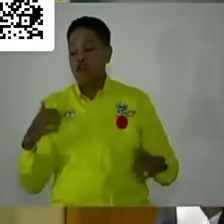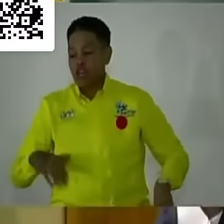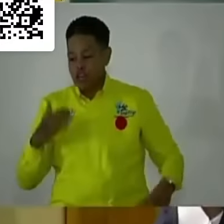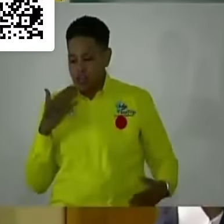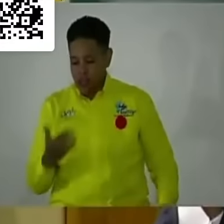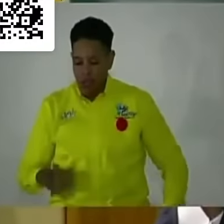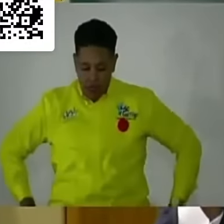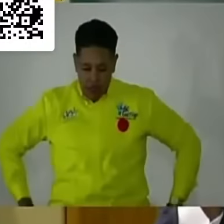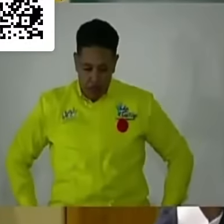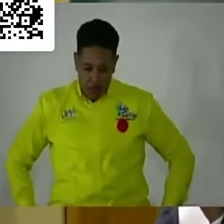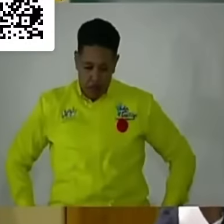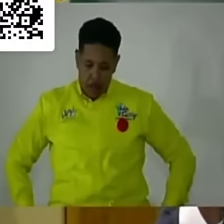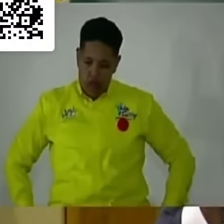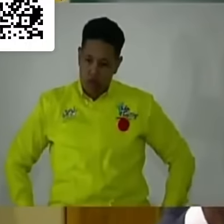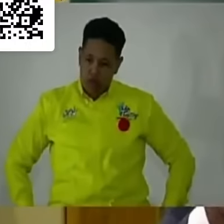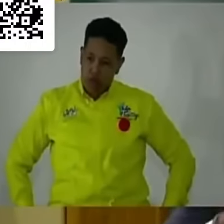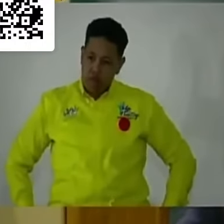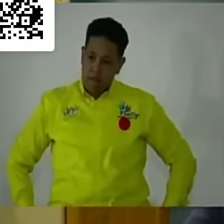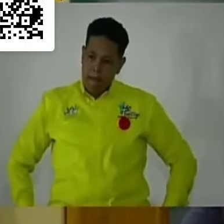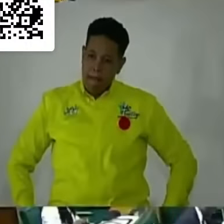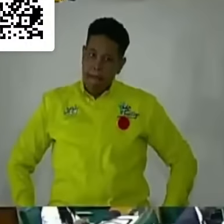you, Speaker.